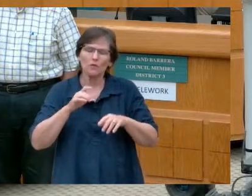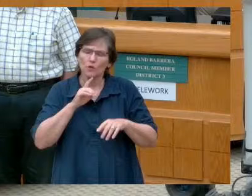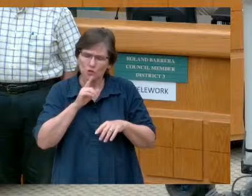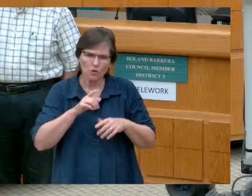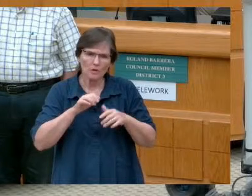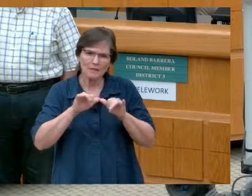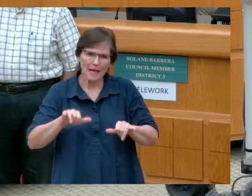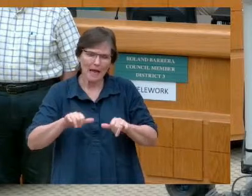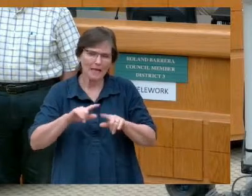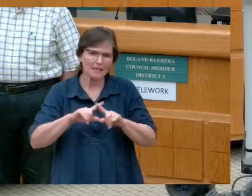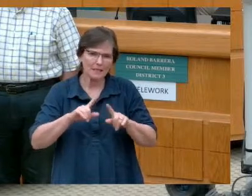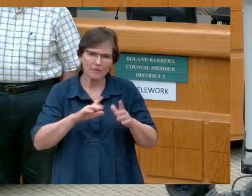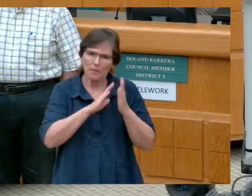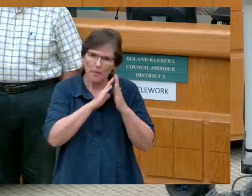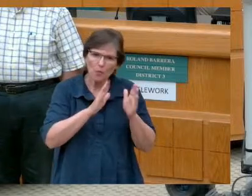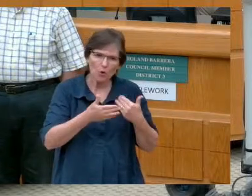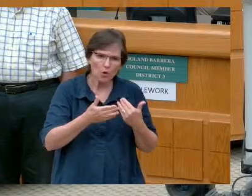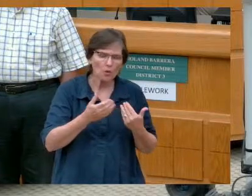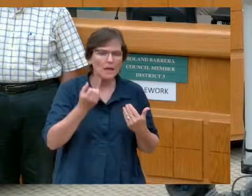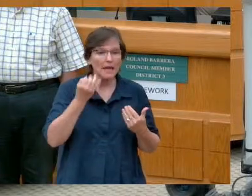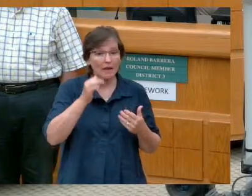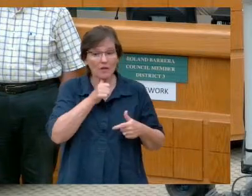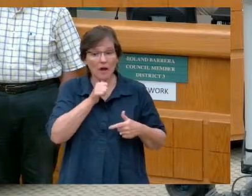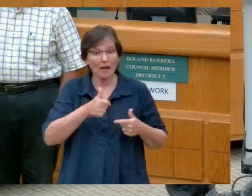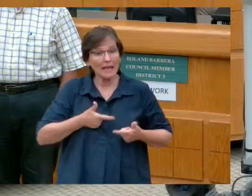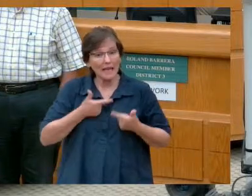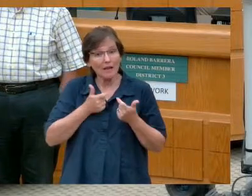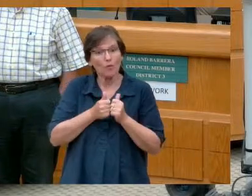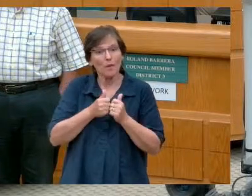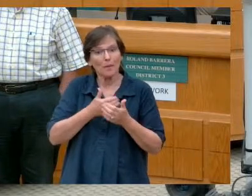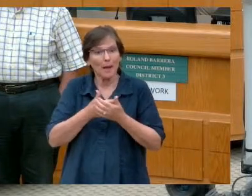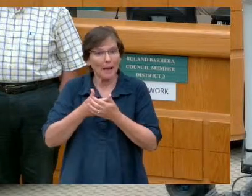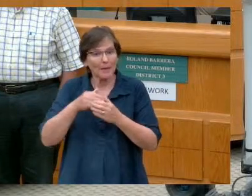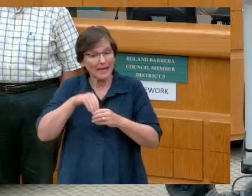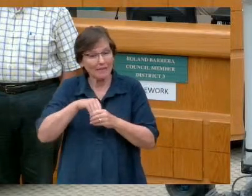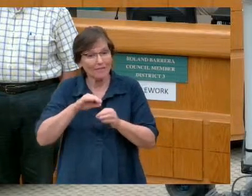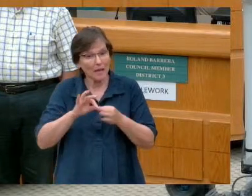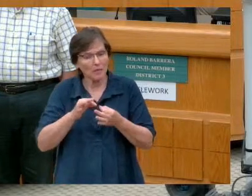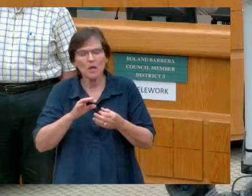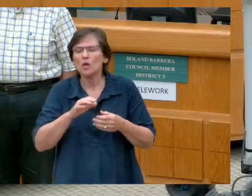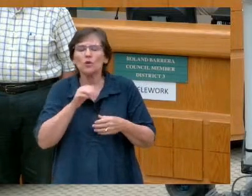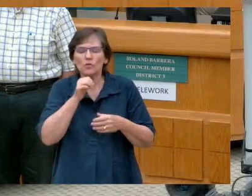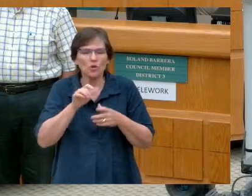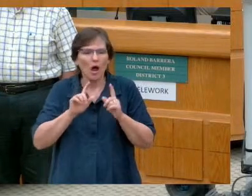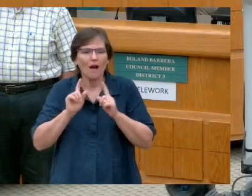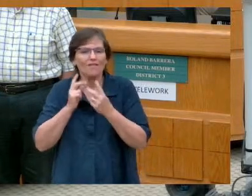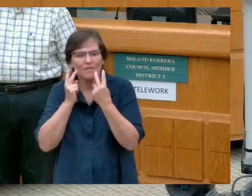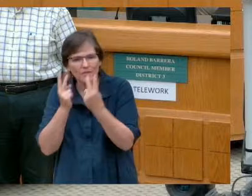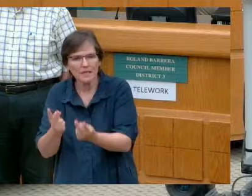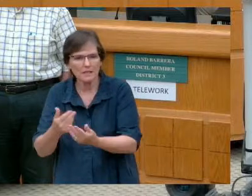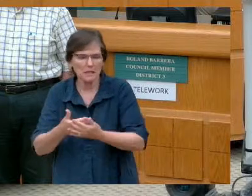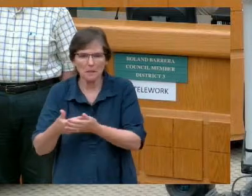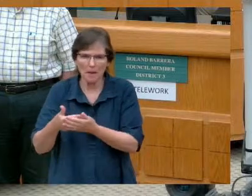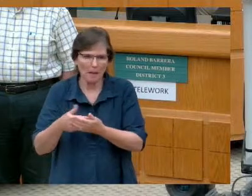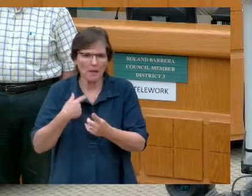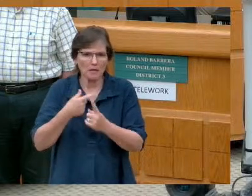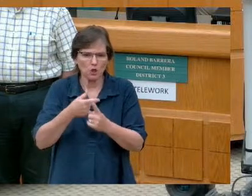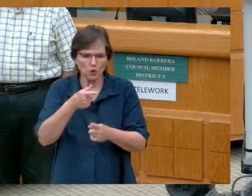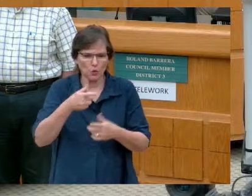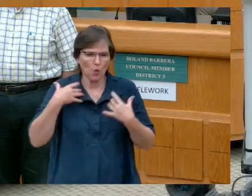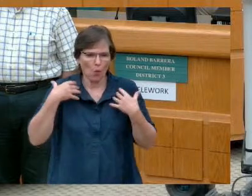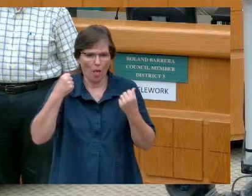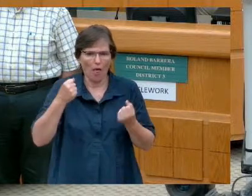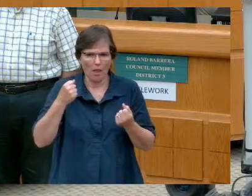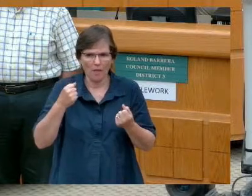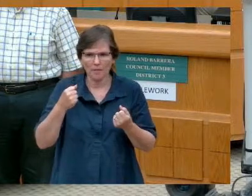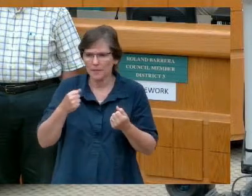live at the home, don't come to the home where a newborn is or somebody under the age of 1 year. Now, are these babies from the Nueces County